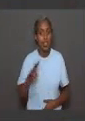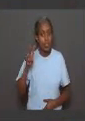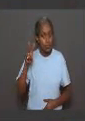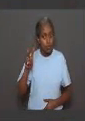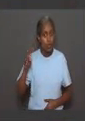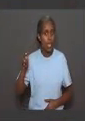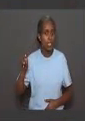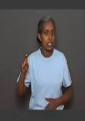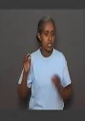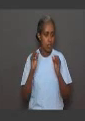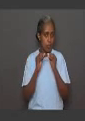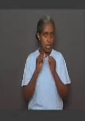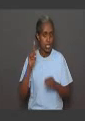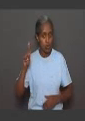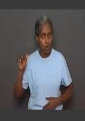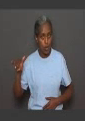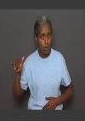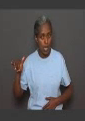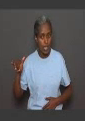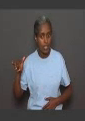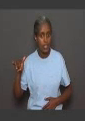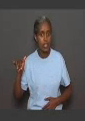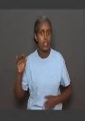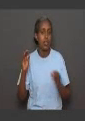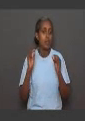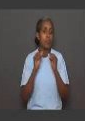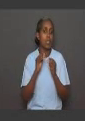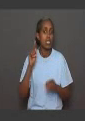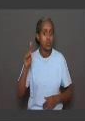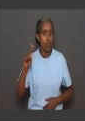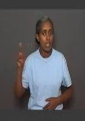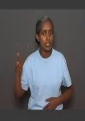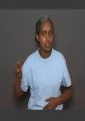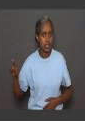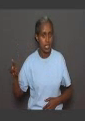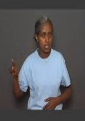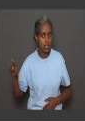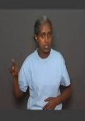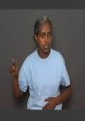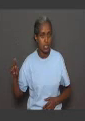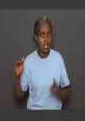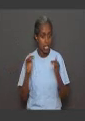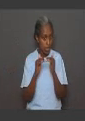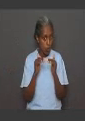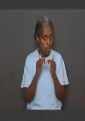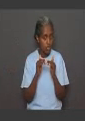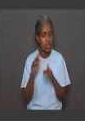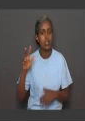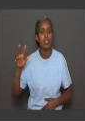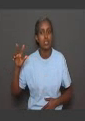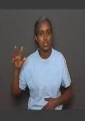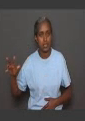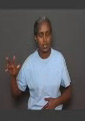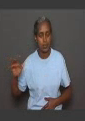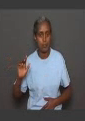2x plus 1y plus 1z equals